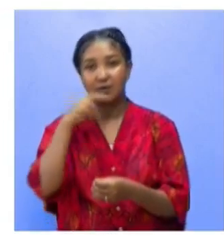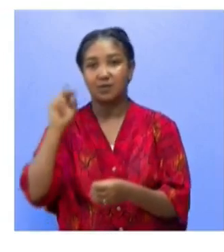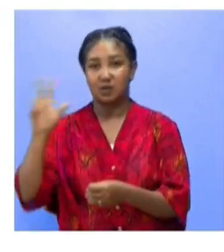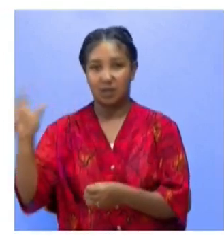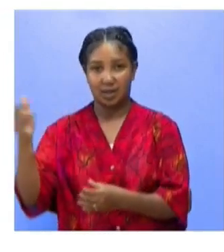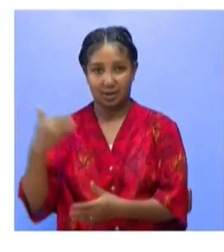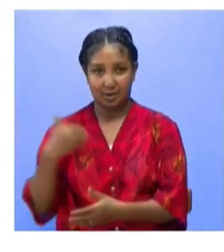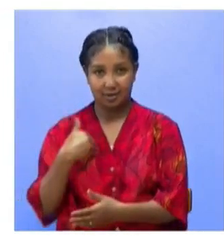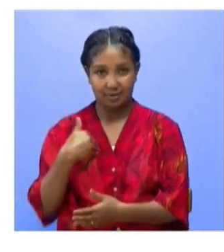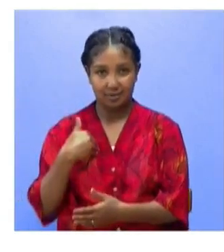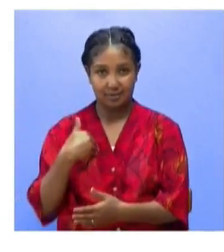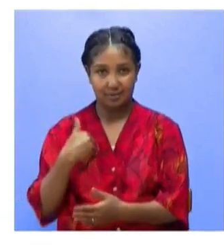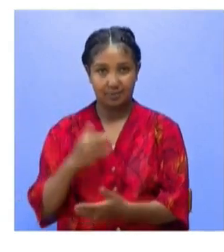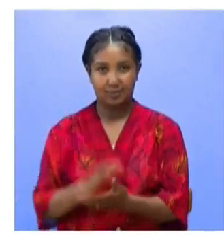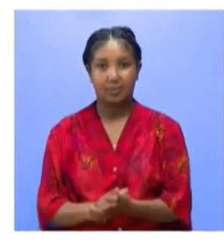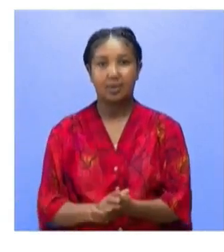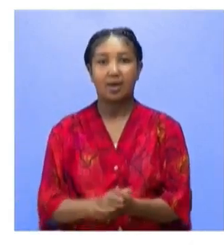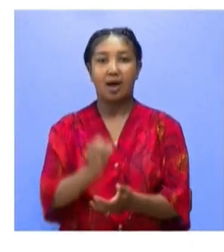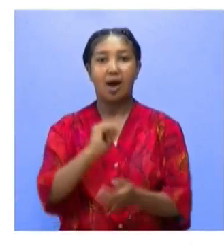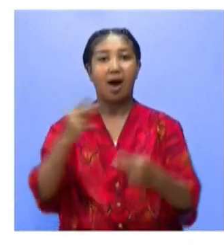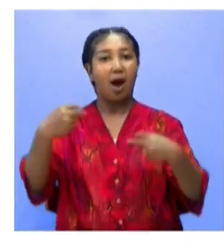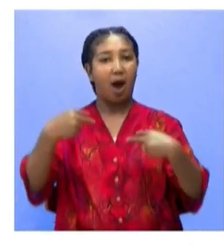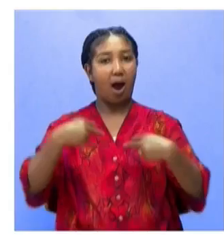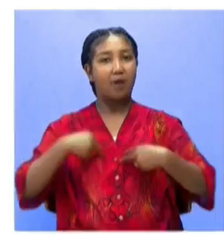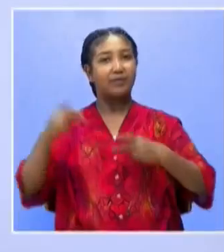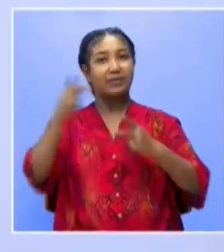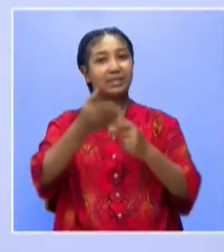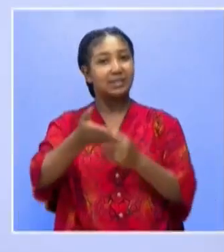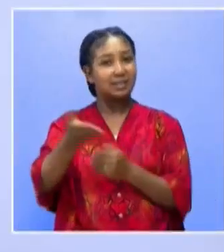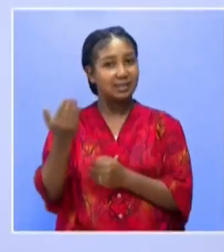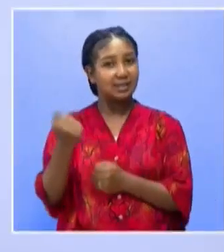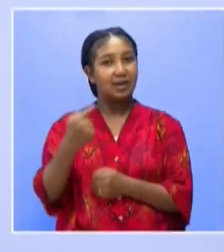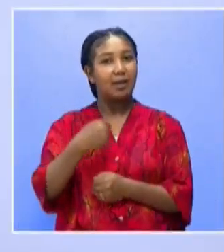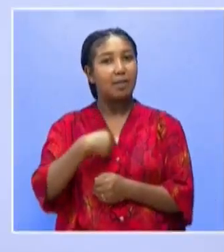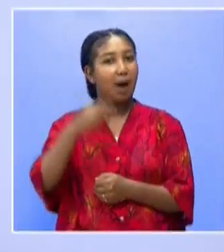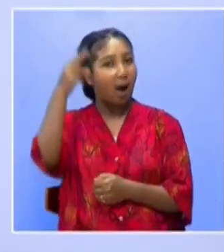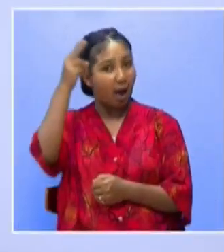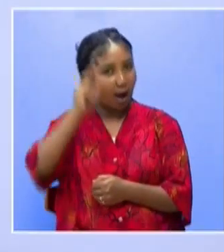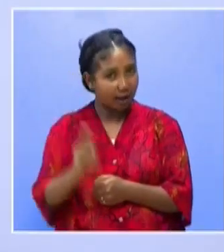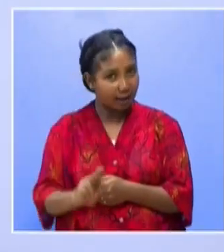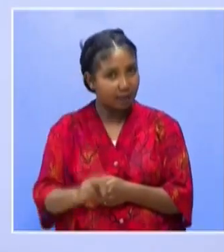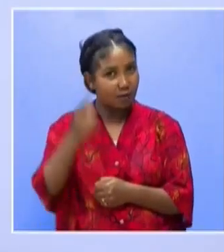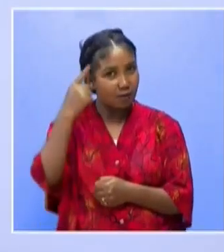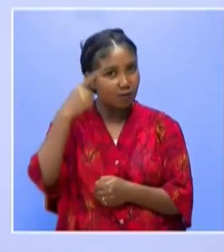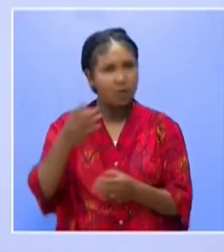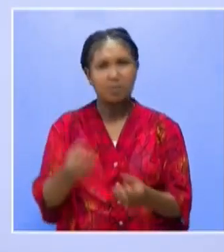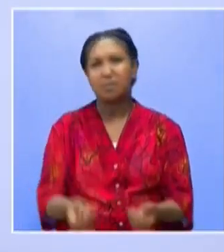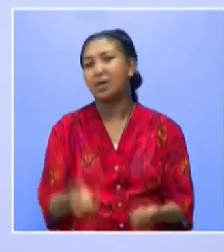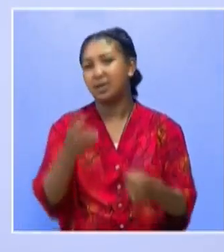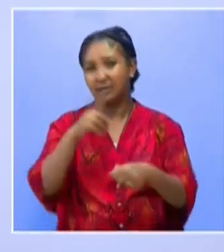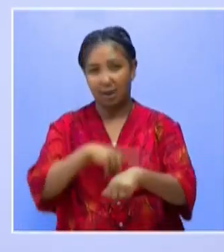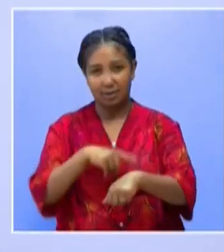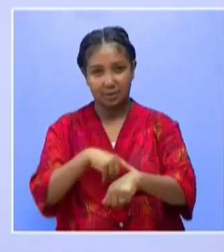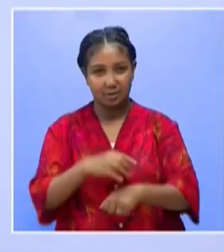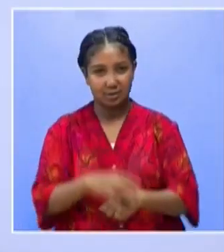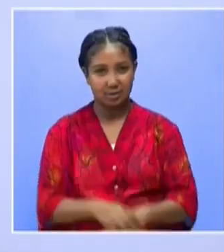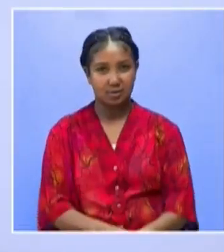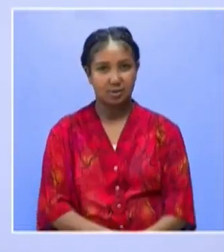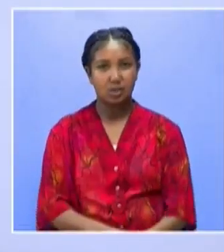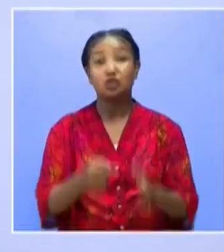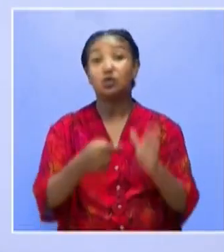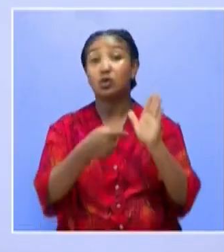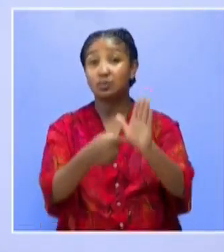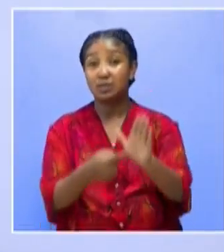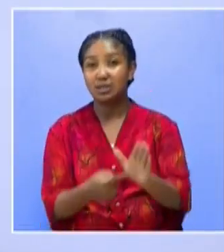is here. I have visited my uncle for many times. It shows